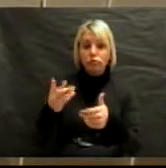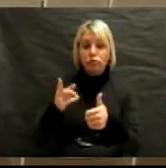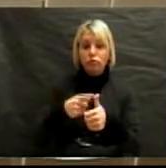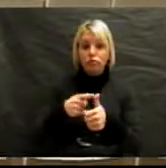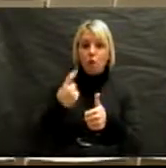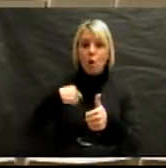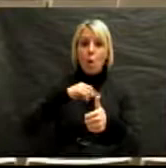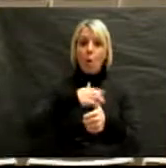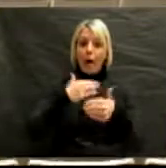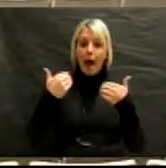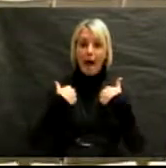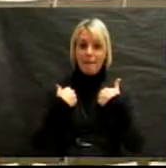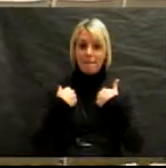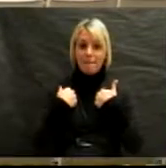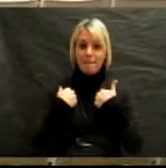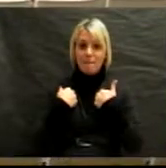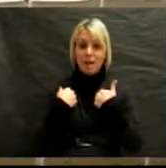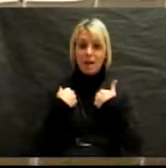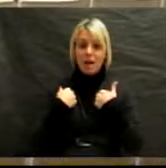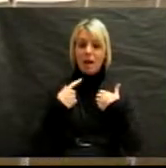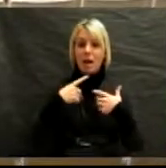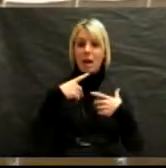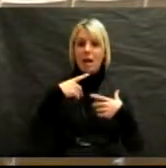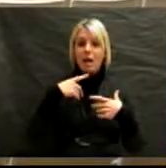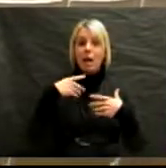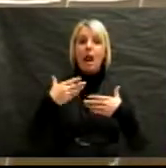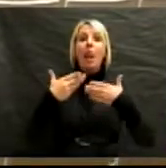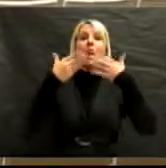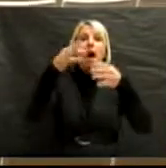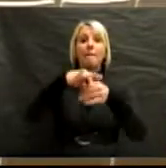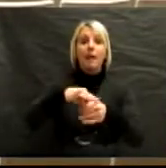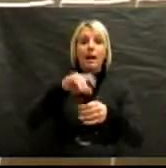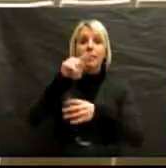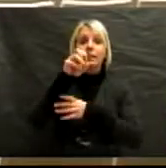nominated Tom Casper for vice chair of the Faribault School Board.